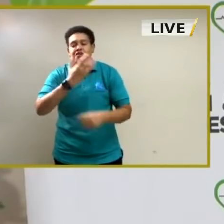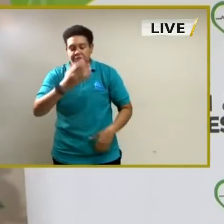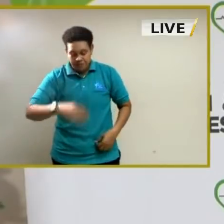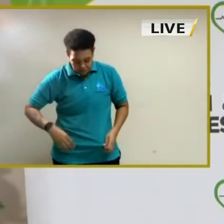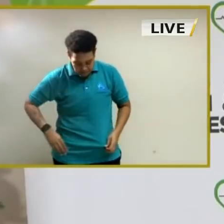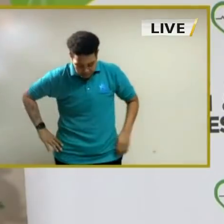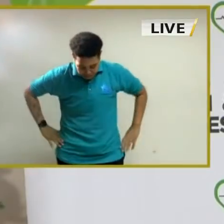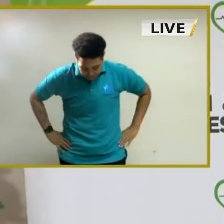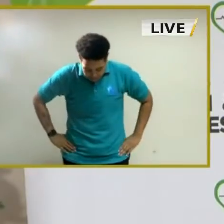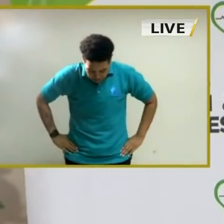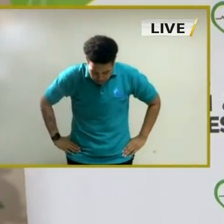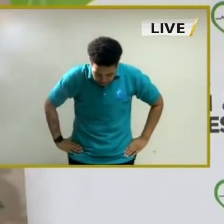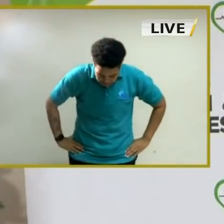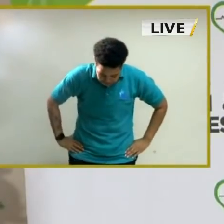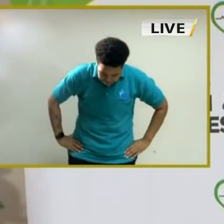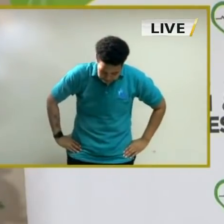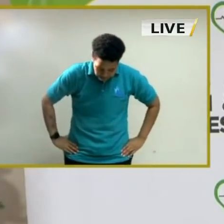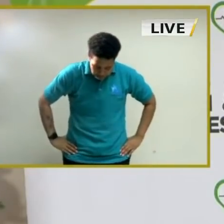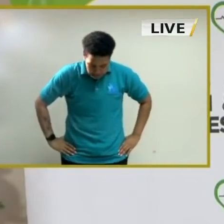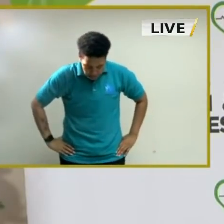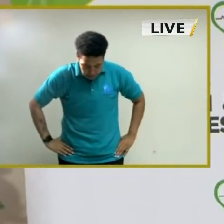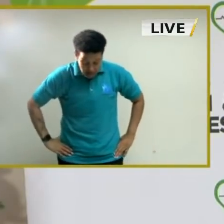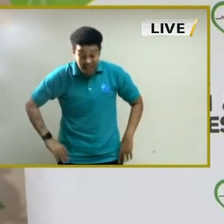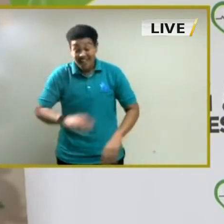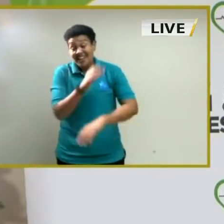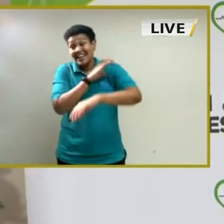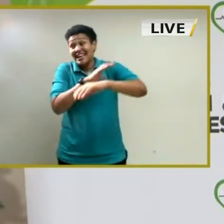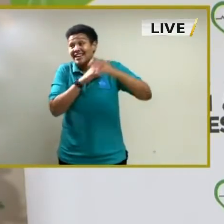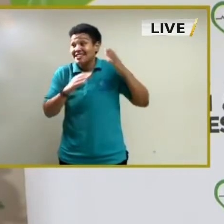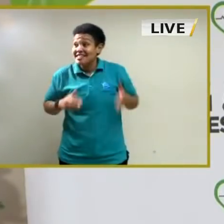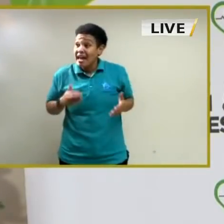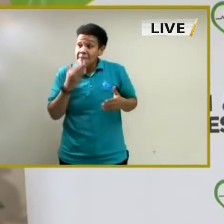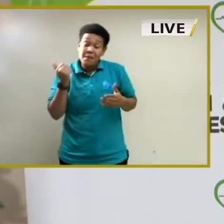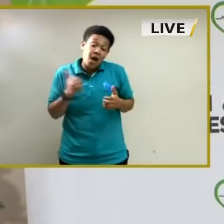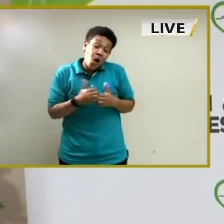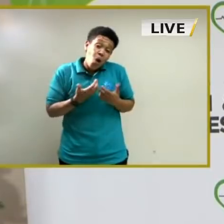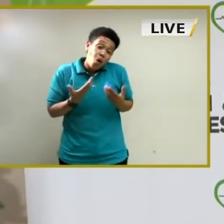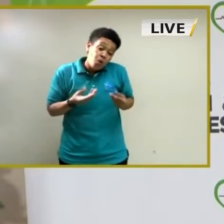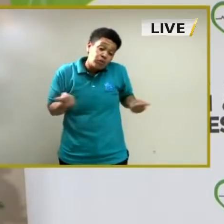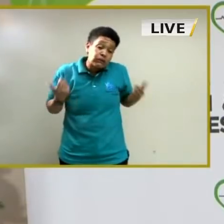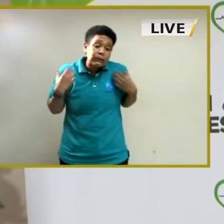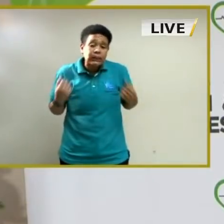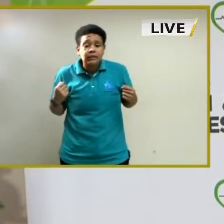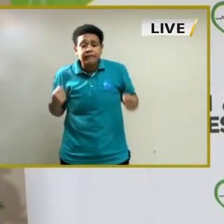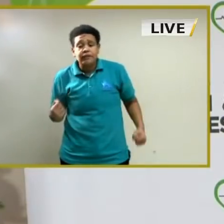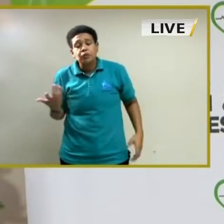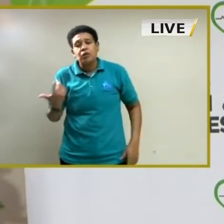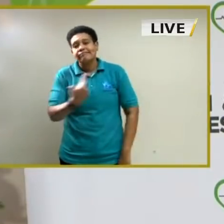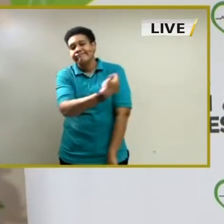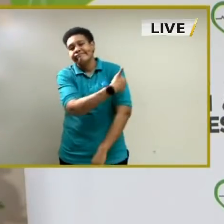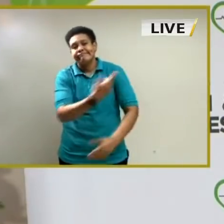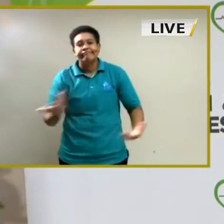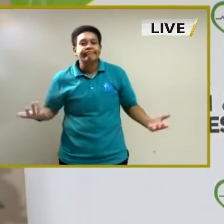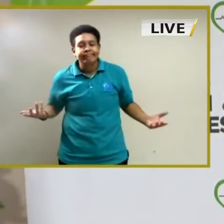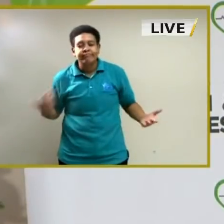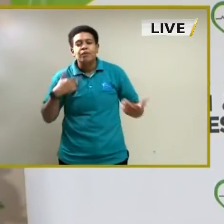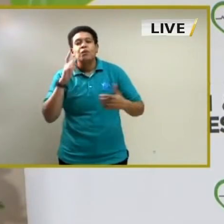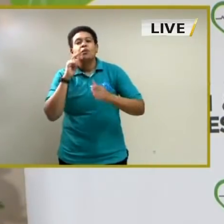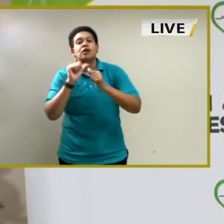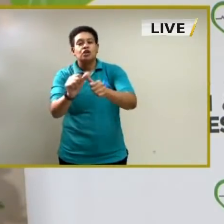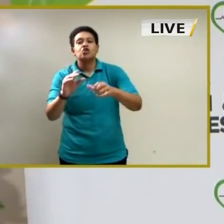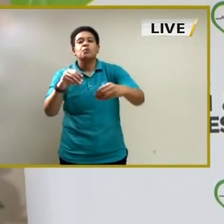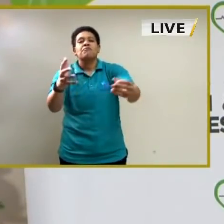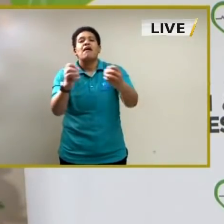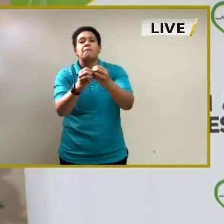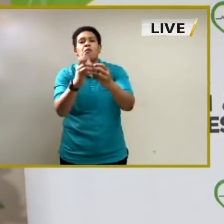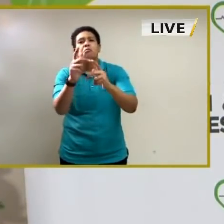on the clinical side, vaccines remain the most effective, and we will continue to provide the opportunities for this.